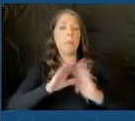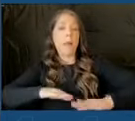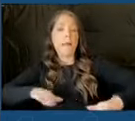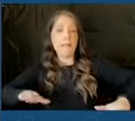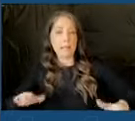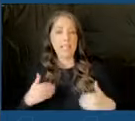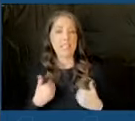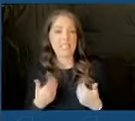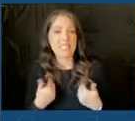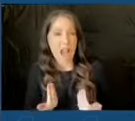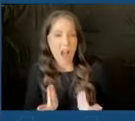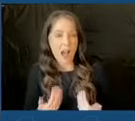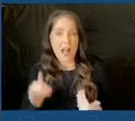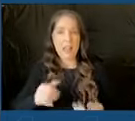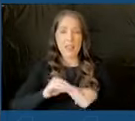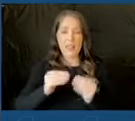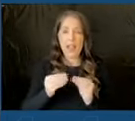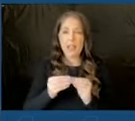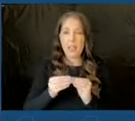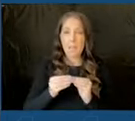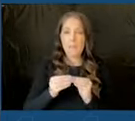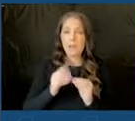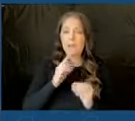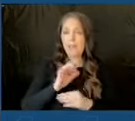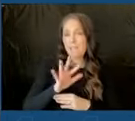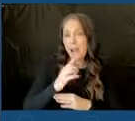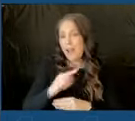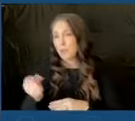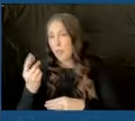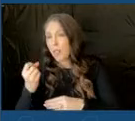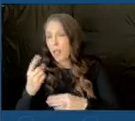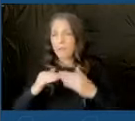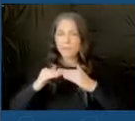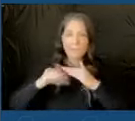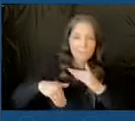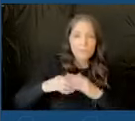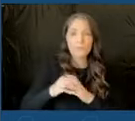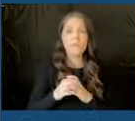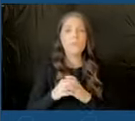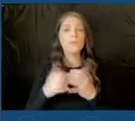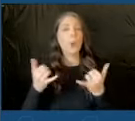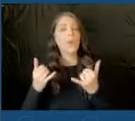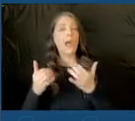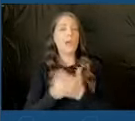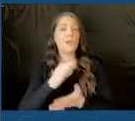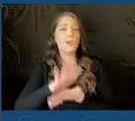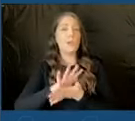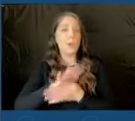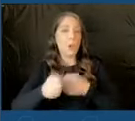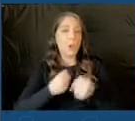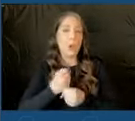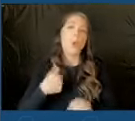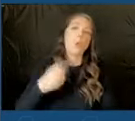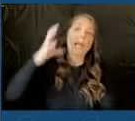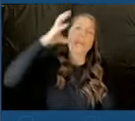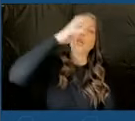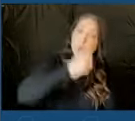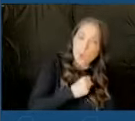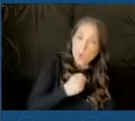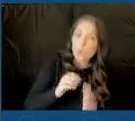even lower than the 5 to 11. It's still down. We're heading into the school year. We perhaps presume some level of surge, as has happened in previous years. Is